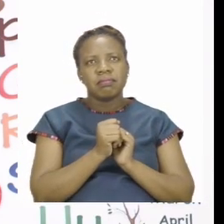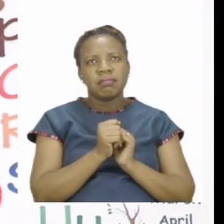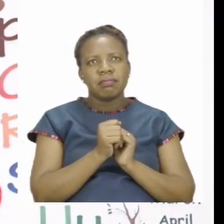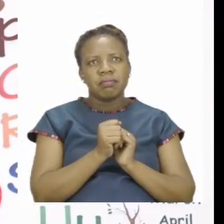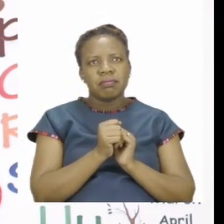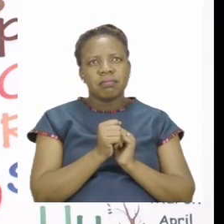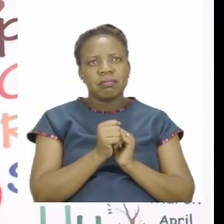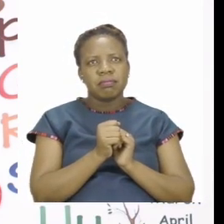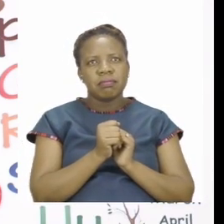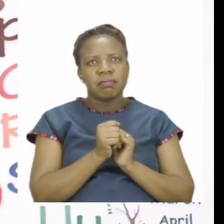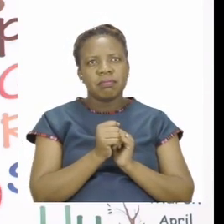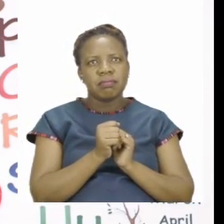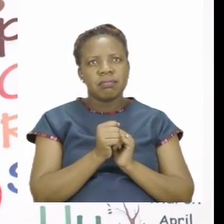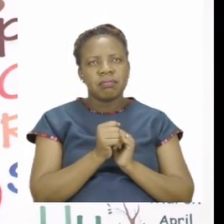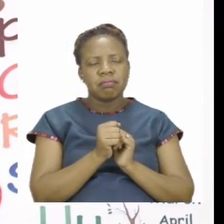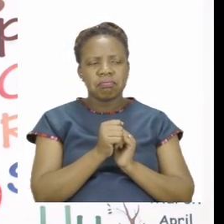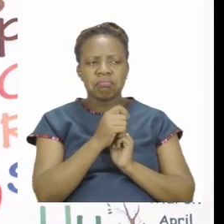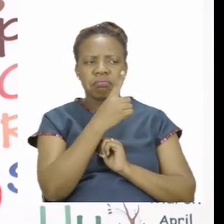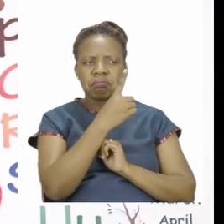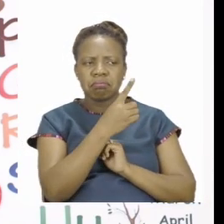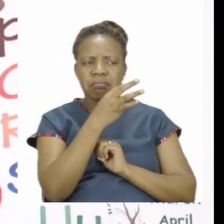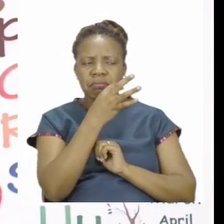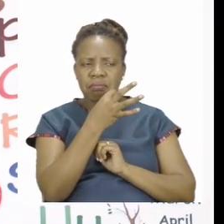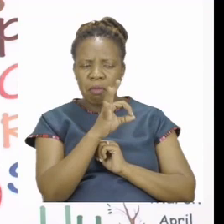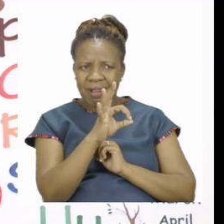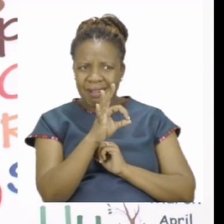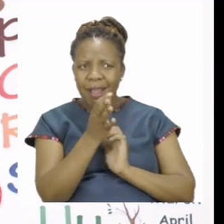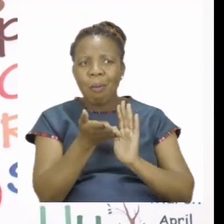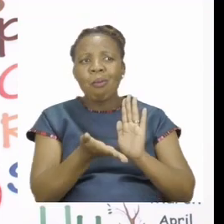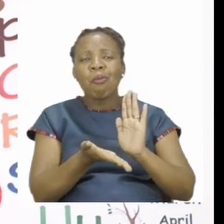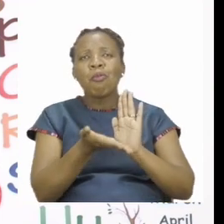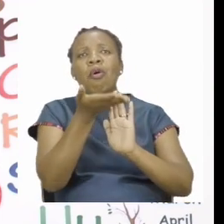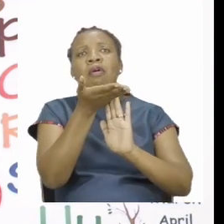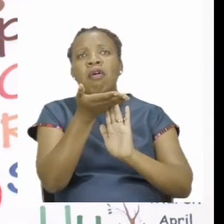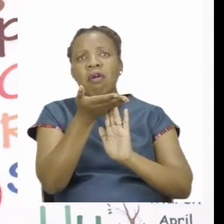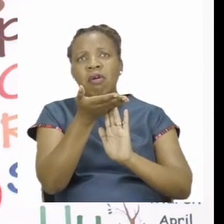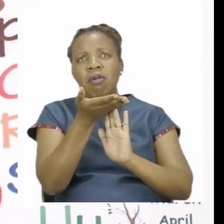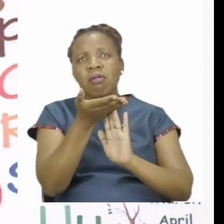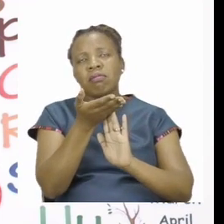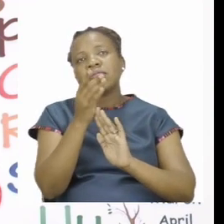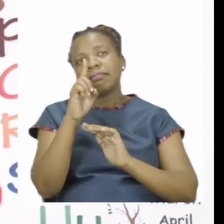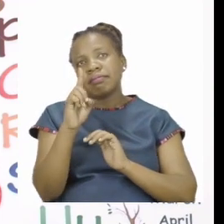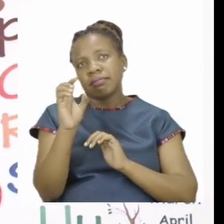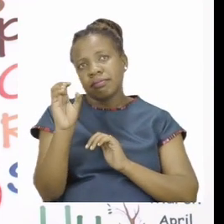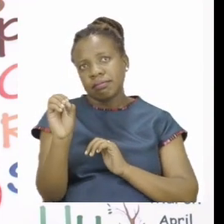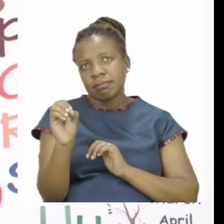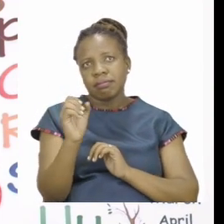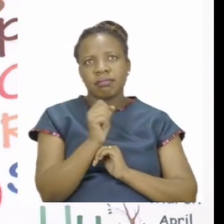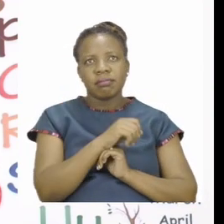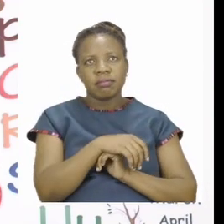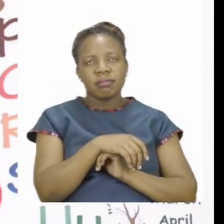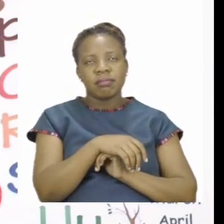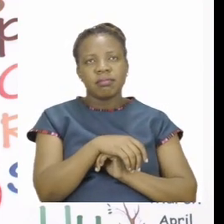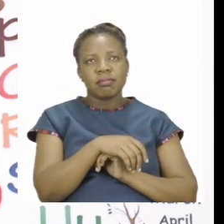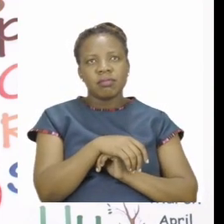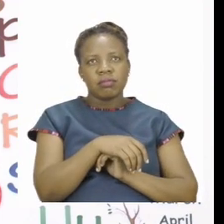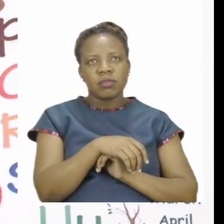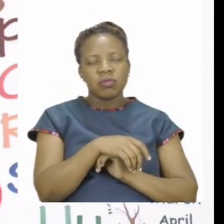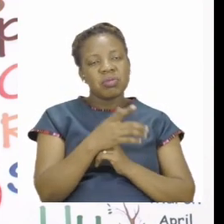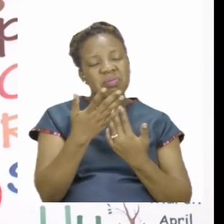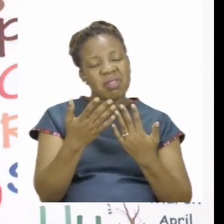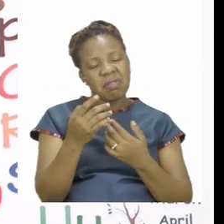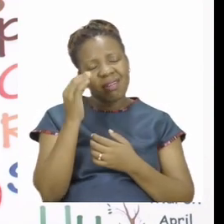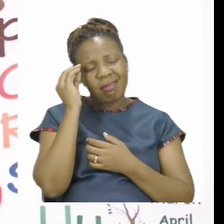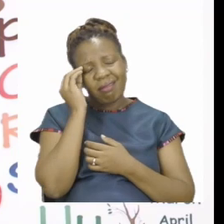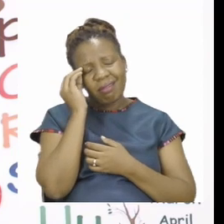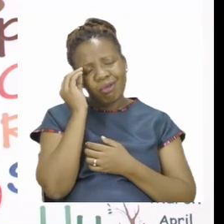is very obvious that 19 is more than 10. But if you're not sure, you can try and use your number line. The